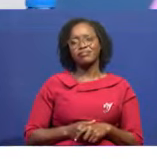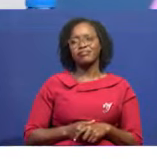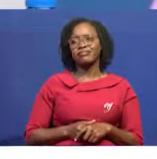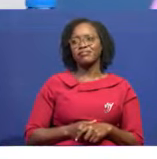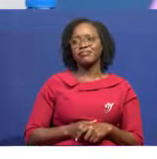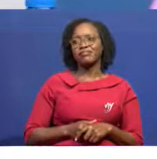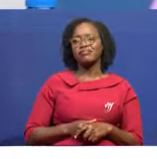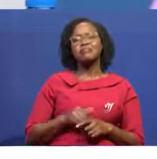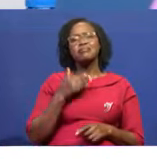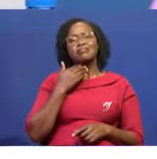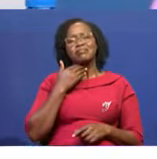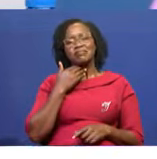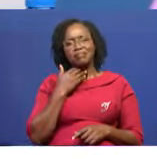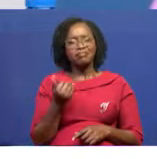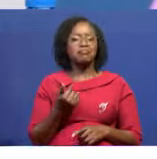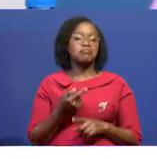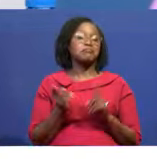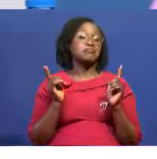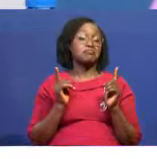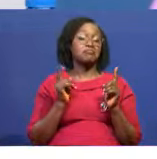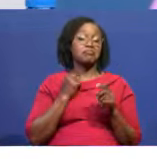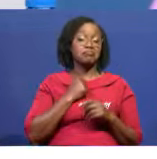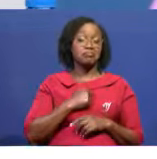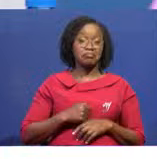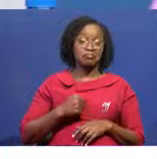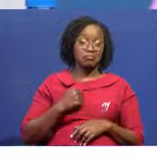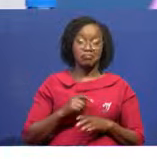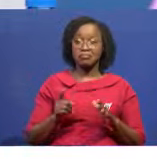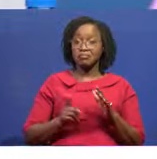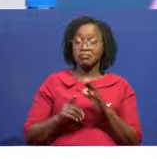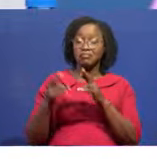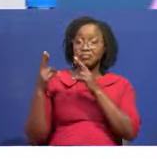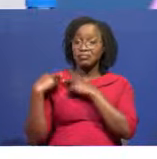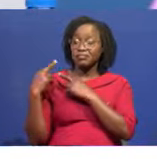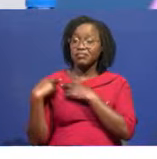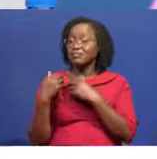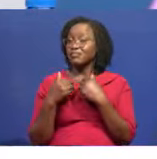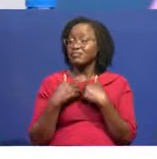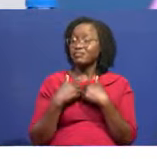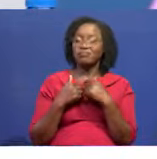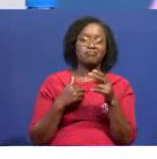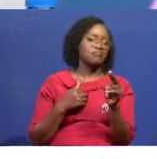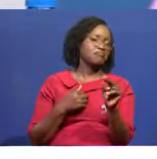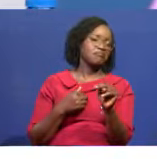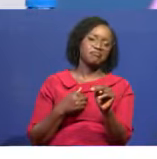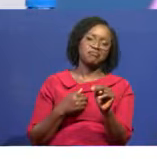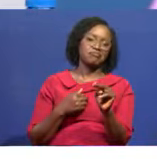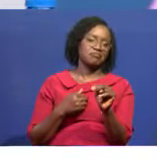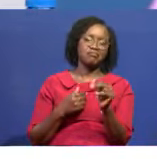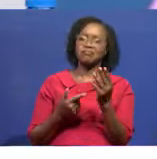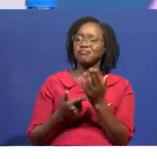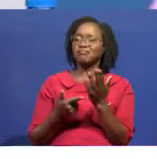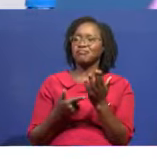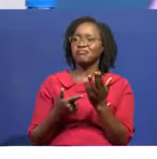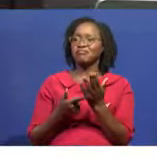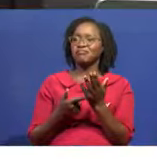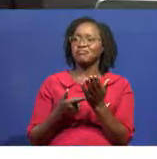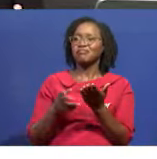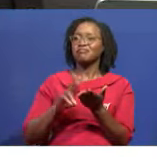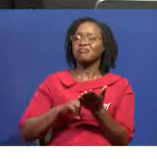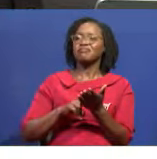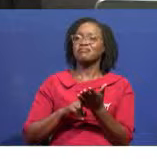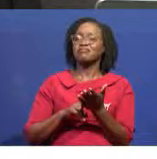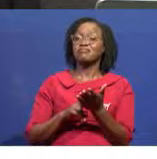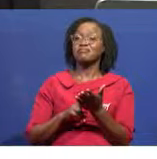would love to use them, but unfortunately we are not the ministry that is charged with the responsibility of digitizing the records